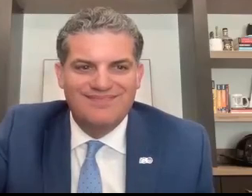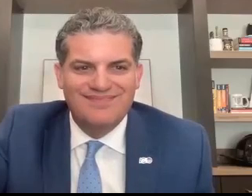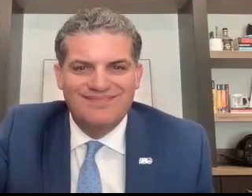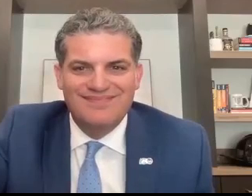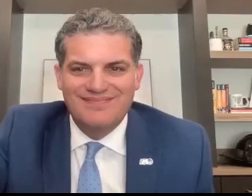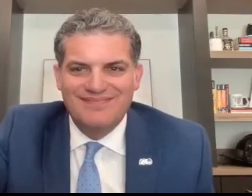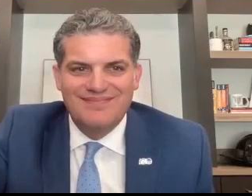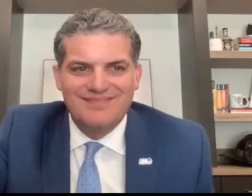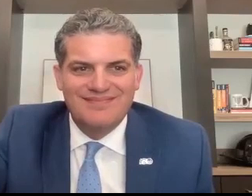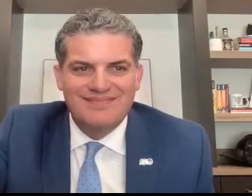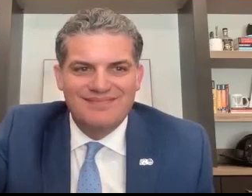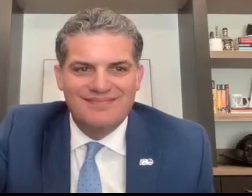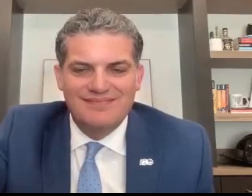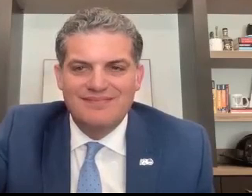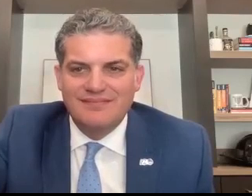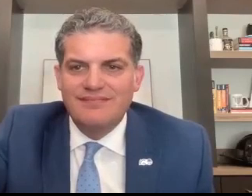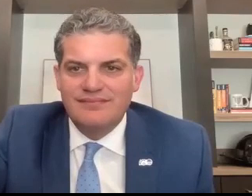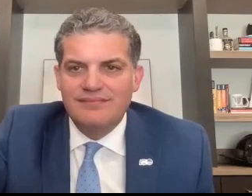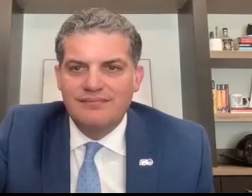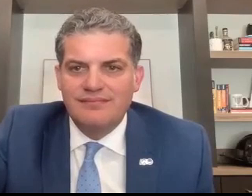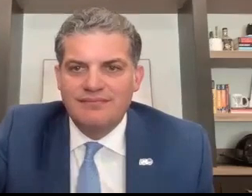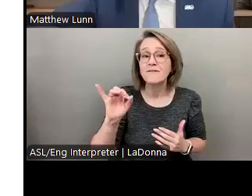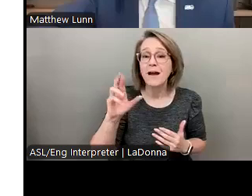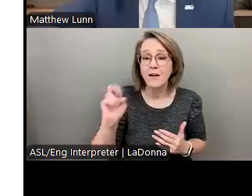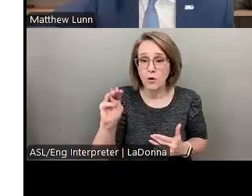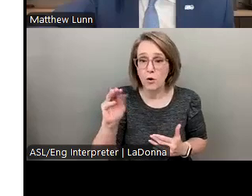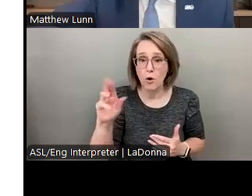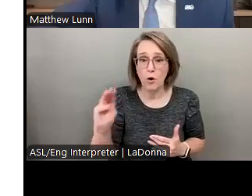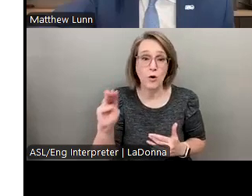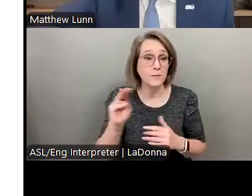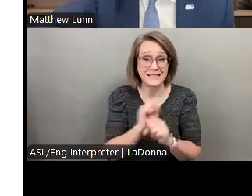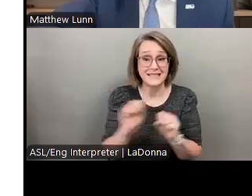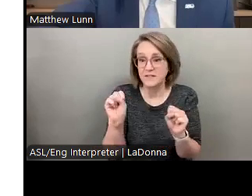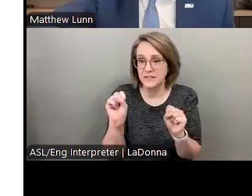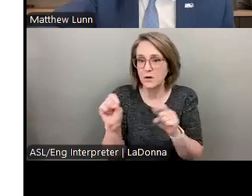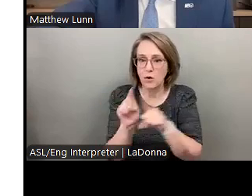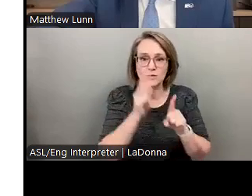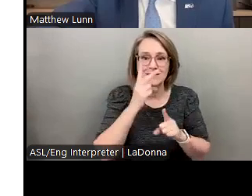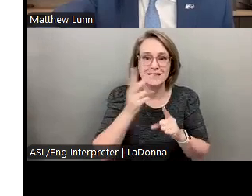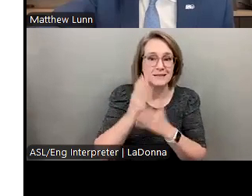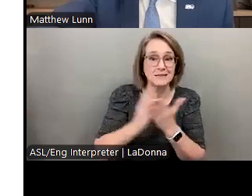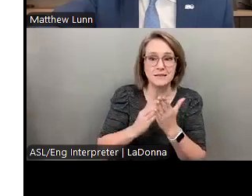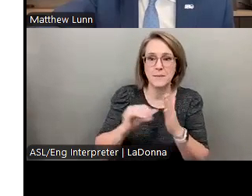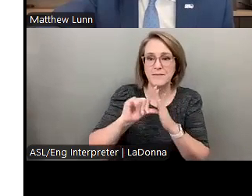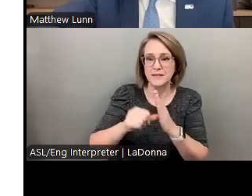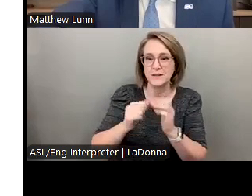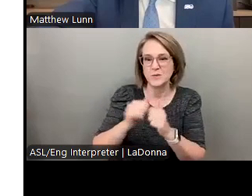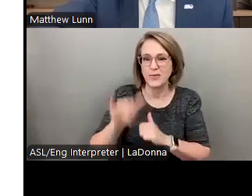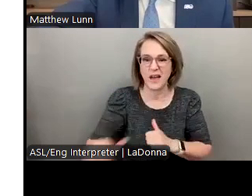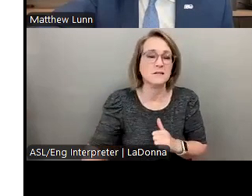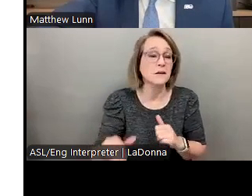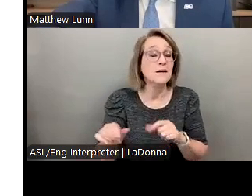in corrections and firearm safety, a fair amount of emphasis on that. And then last slide is